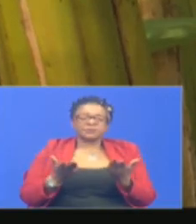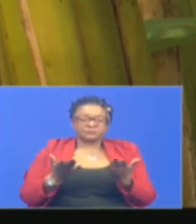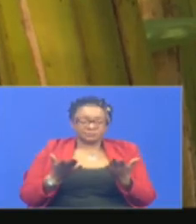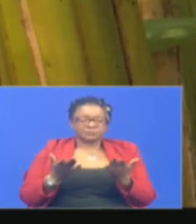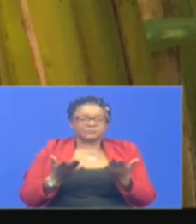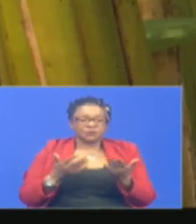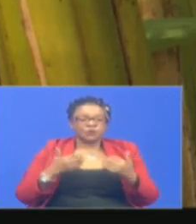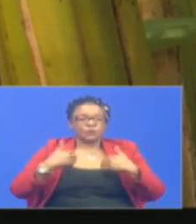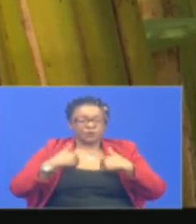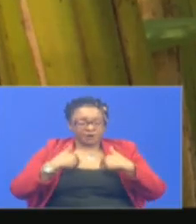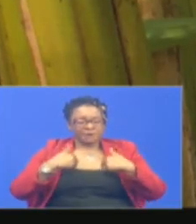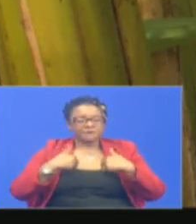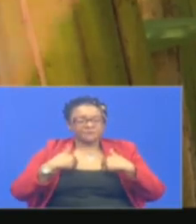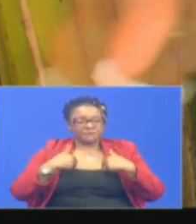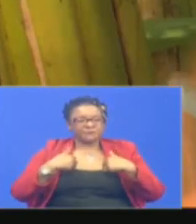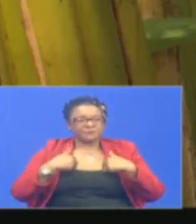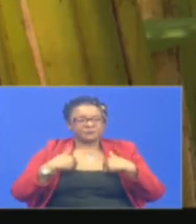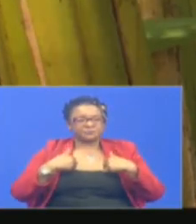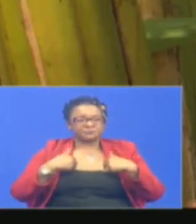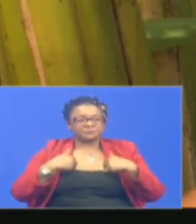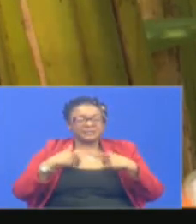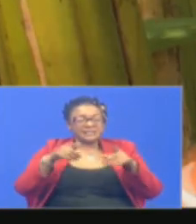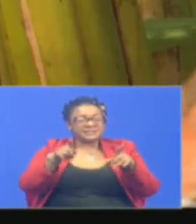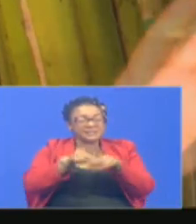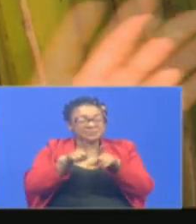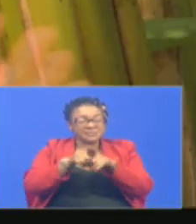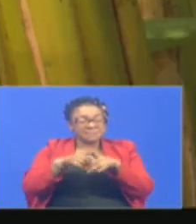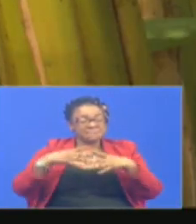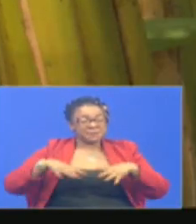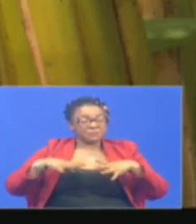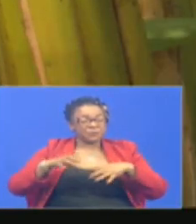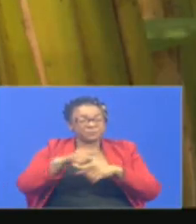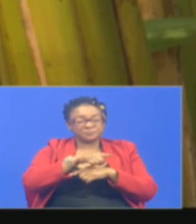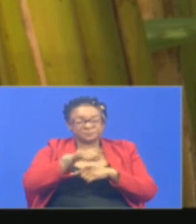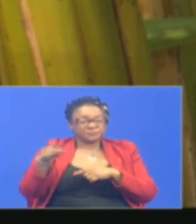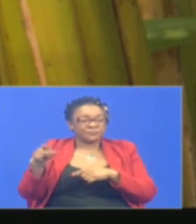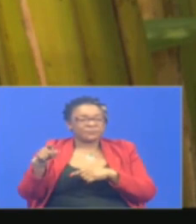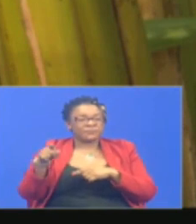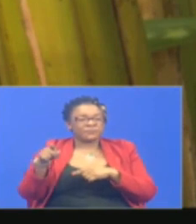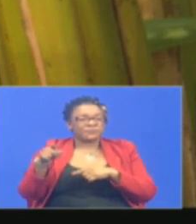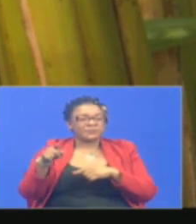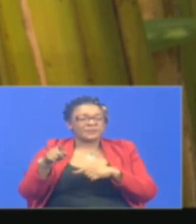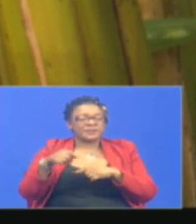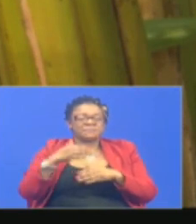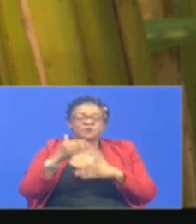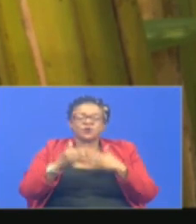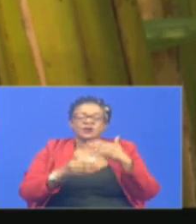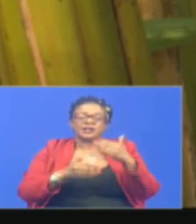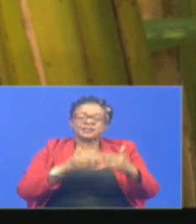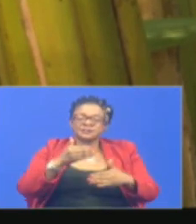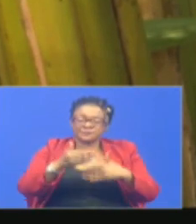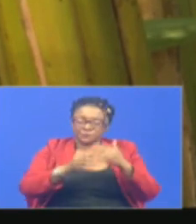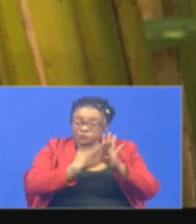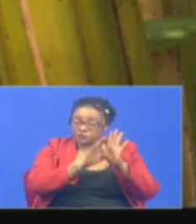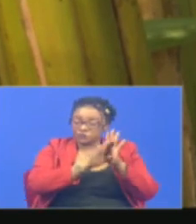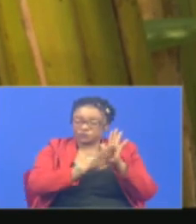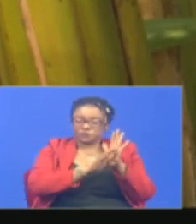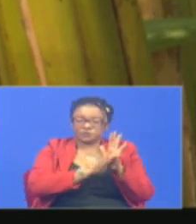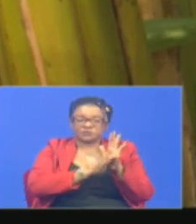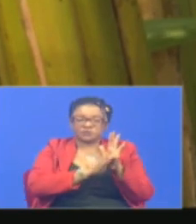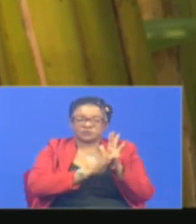have given the same characters this very progressive constitution